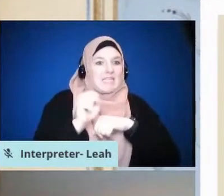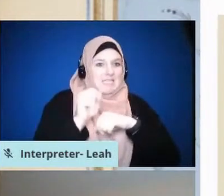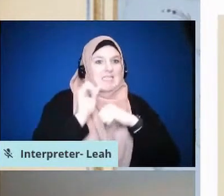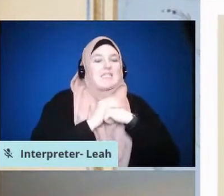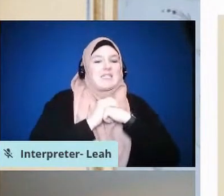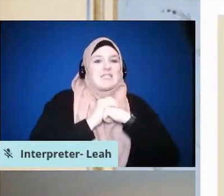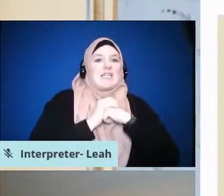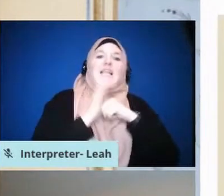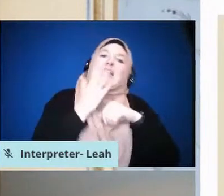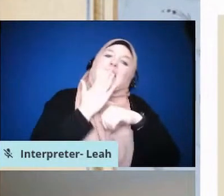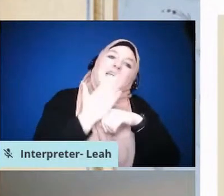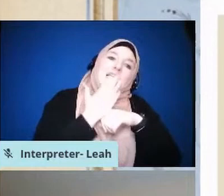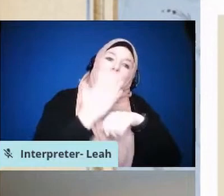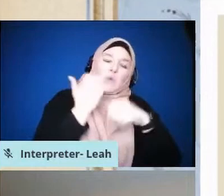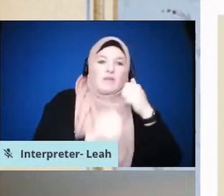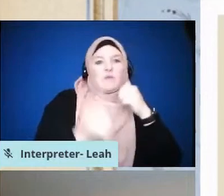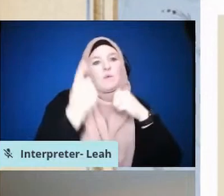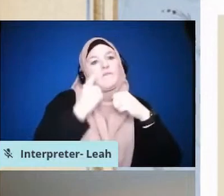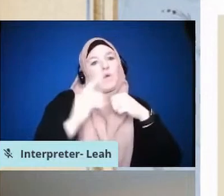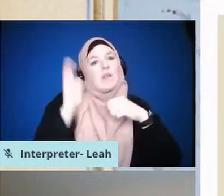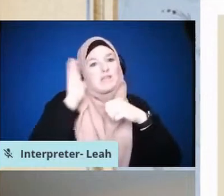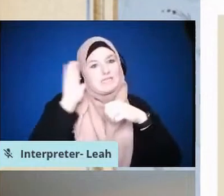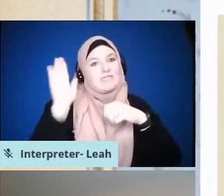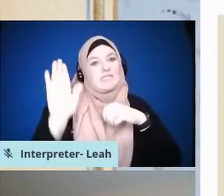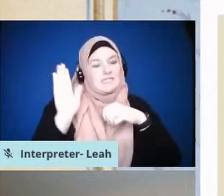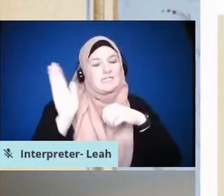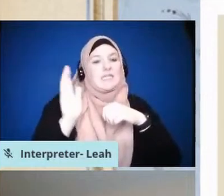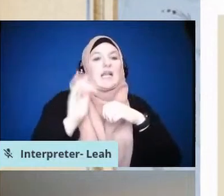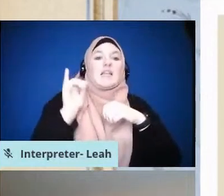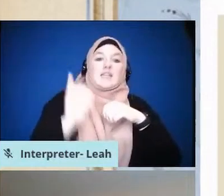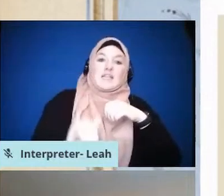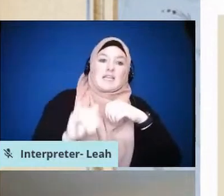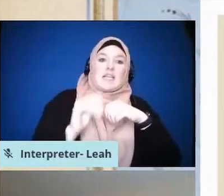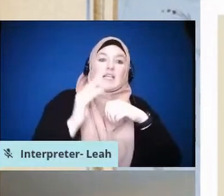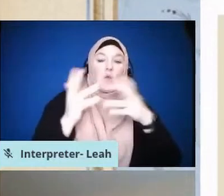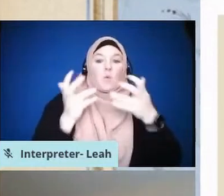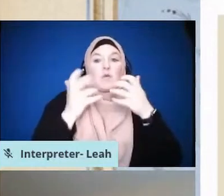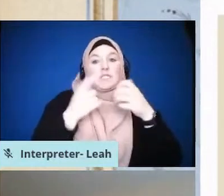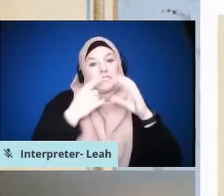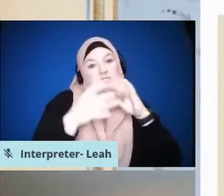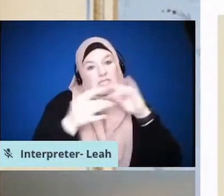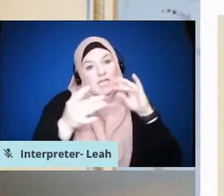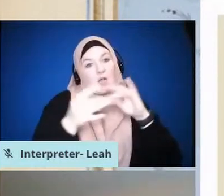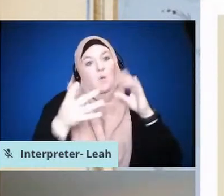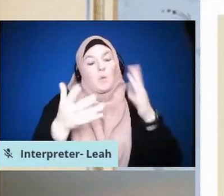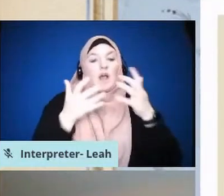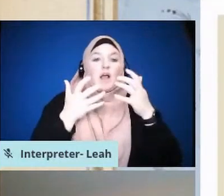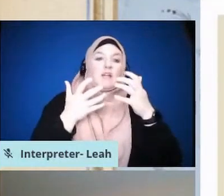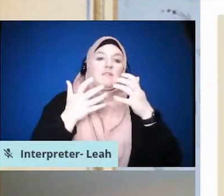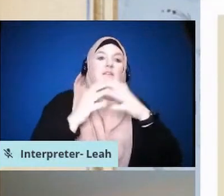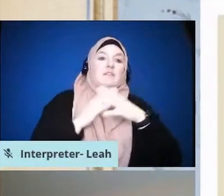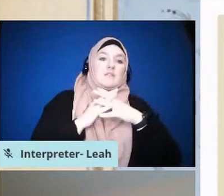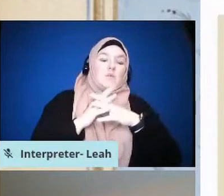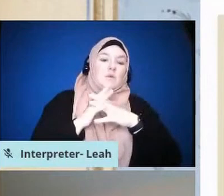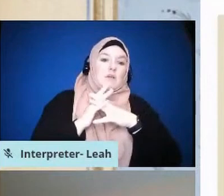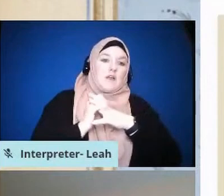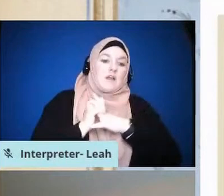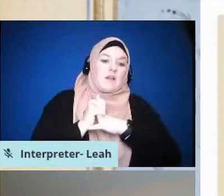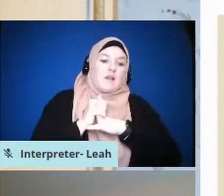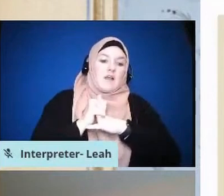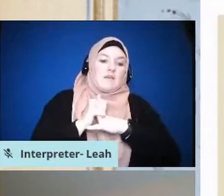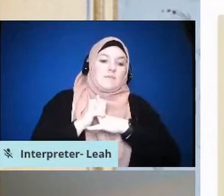and yeah, thank you everyone for listening. And this is what I wanted to say. I just wanted to uh,